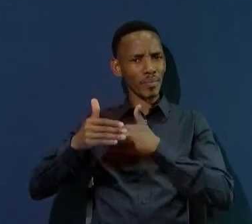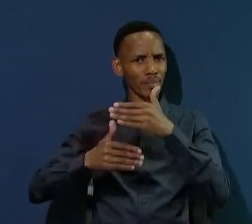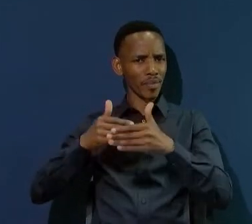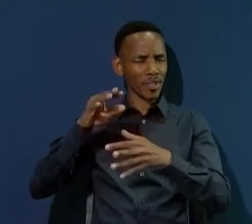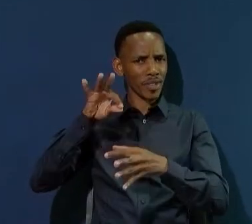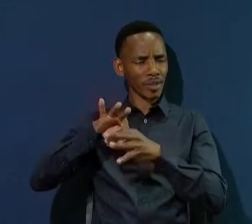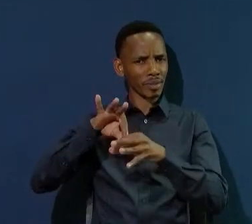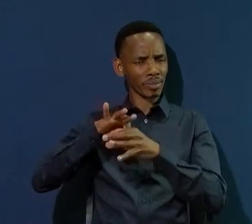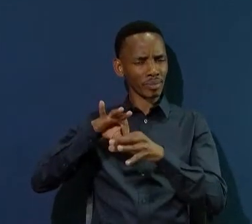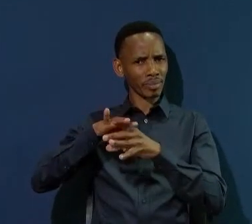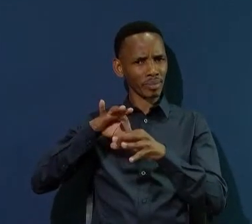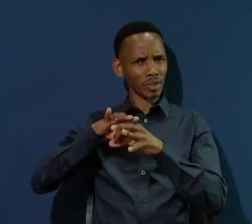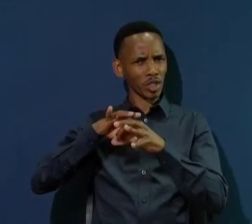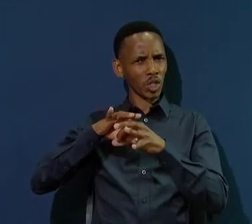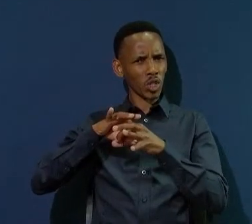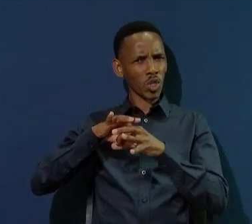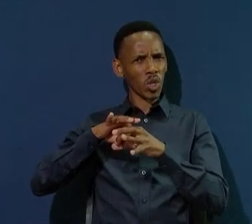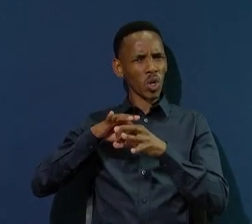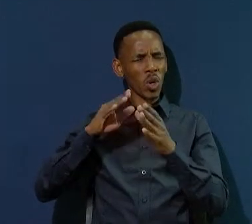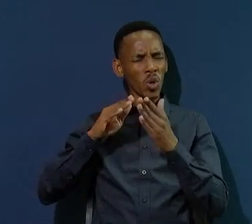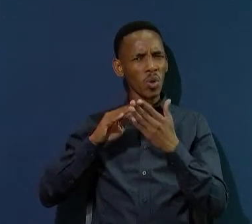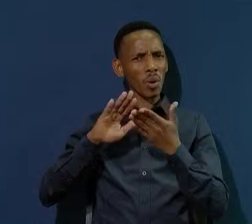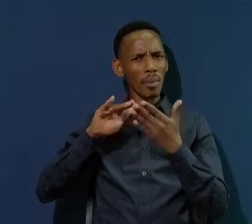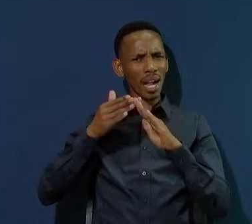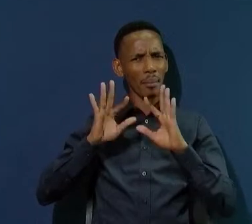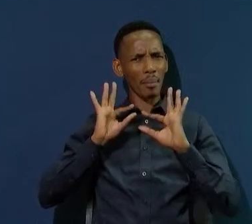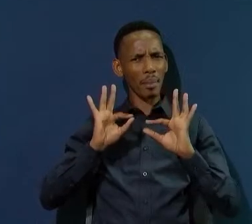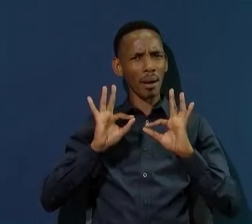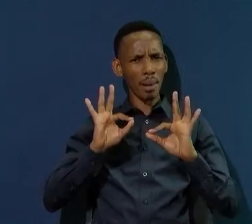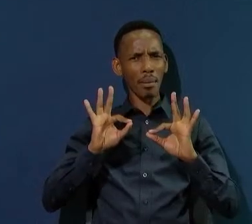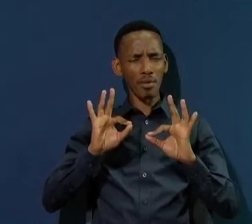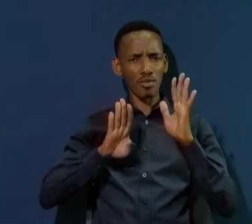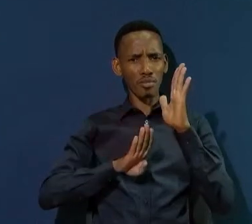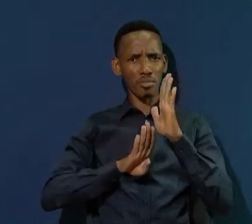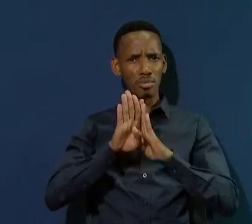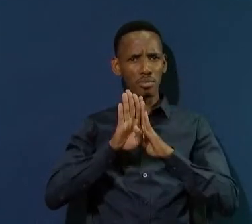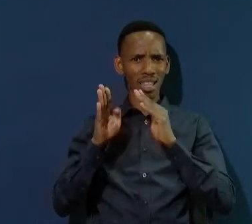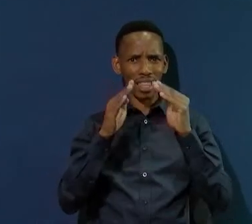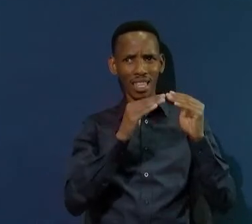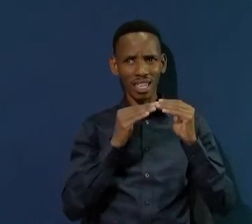gore e godisa puso ya batho ka batho. I think I